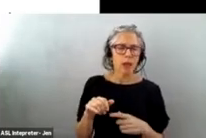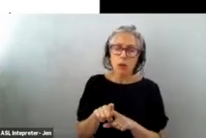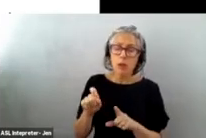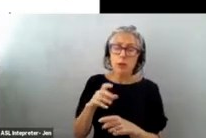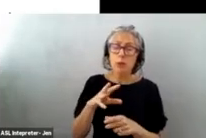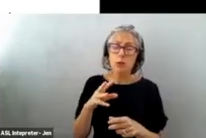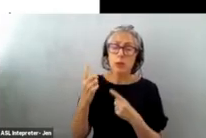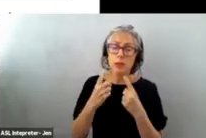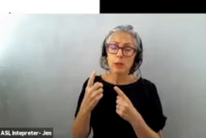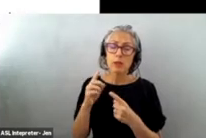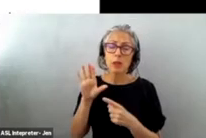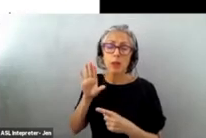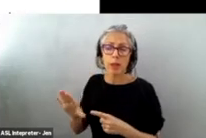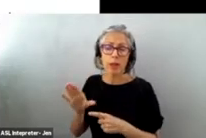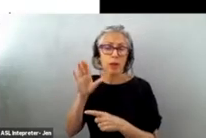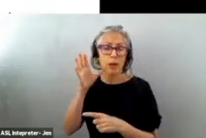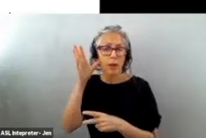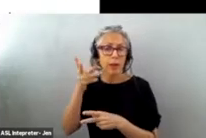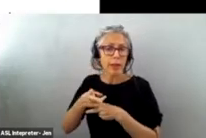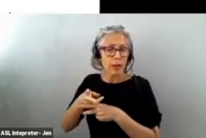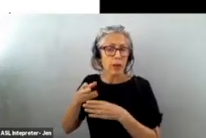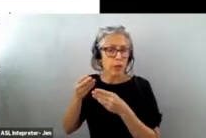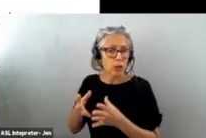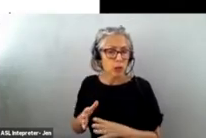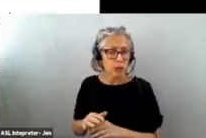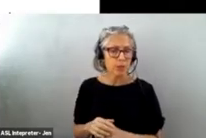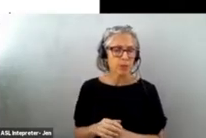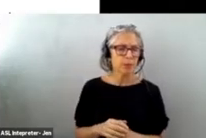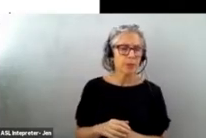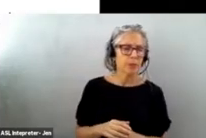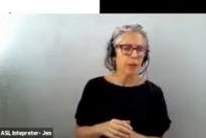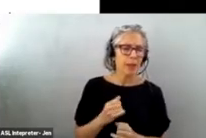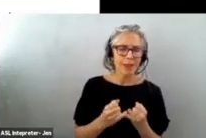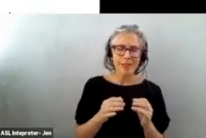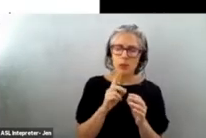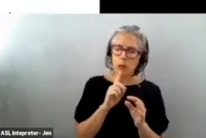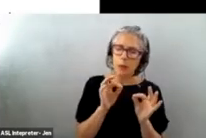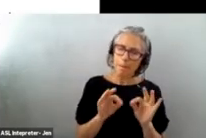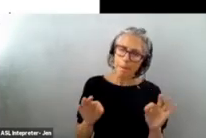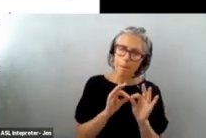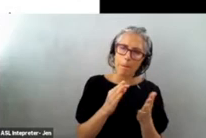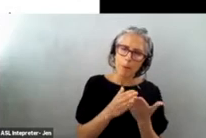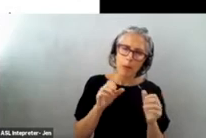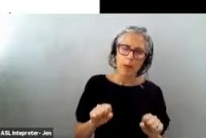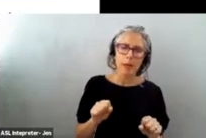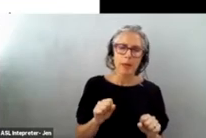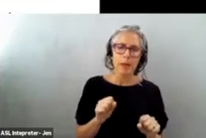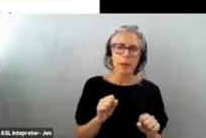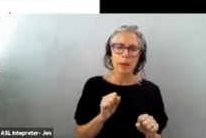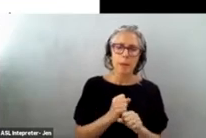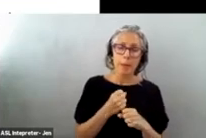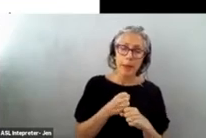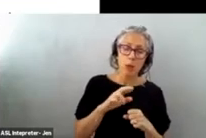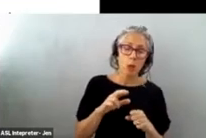well. Lastly, intersectionality is a crucial component that can make or break the